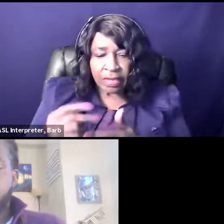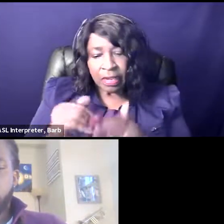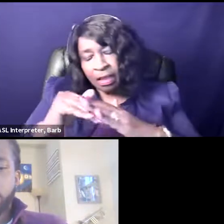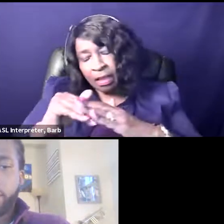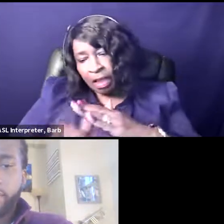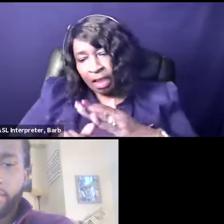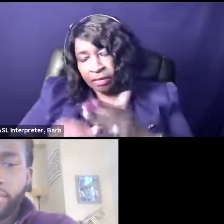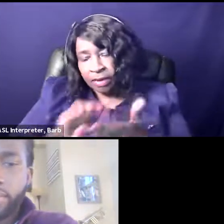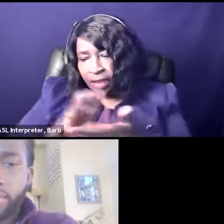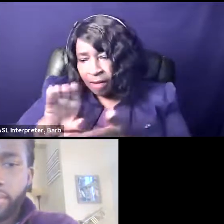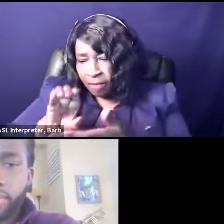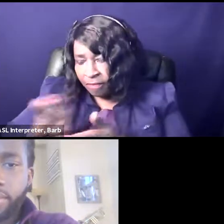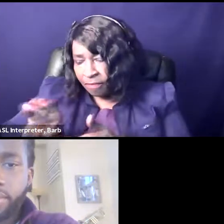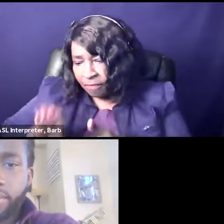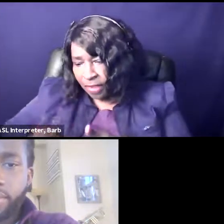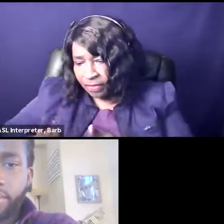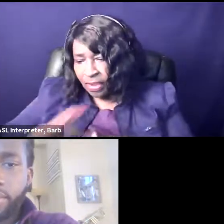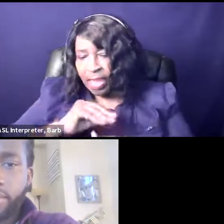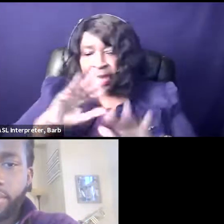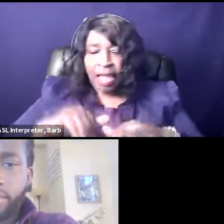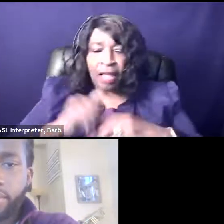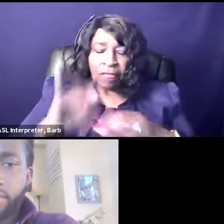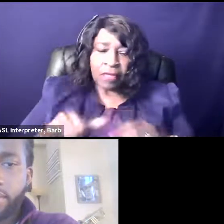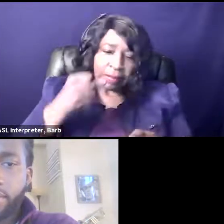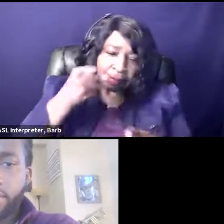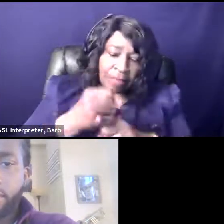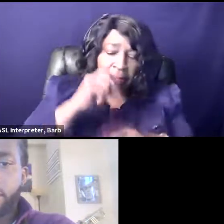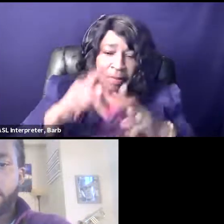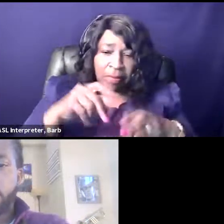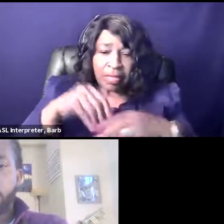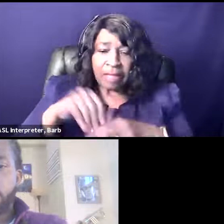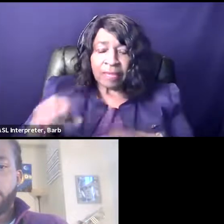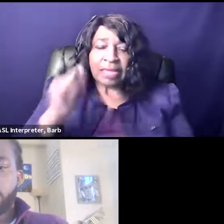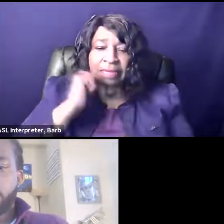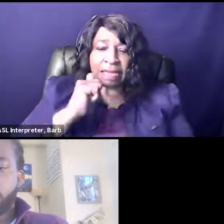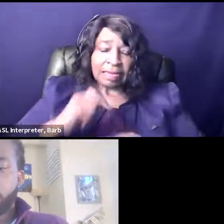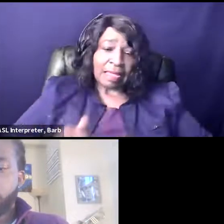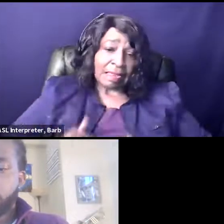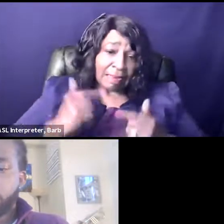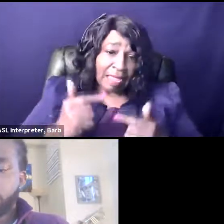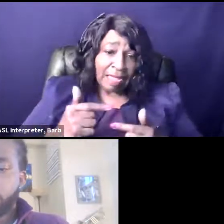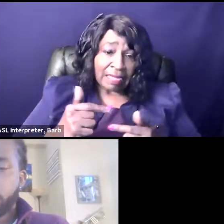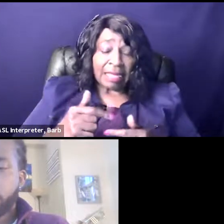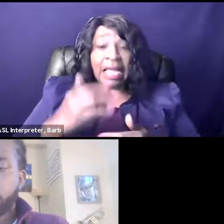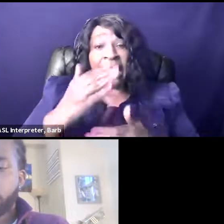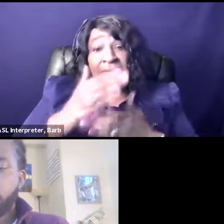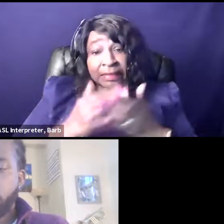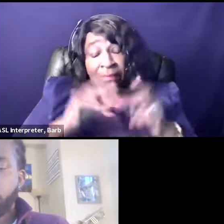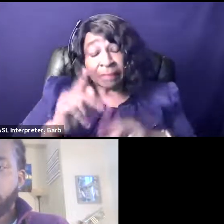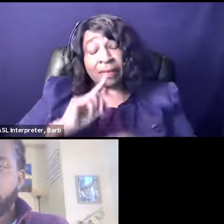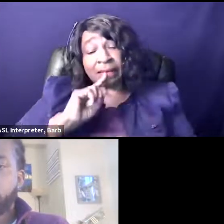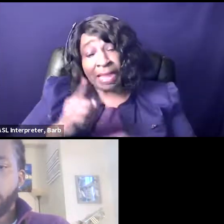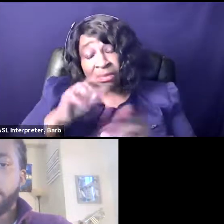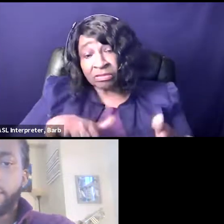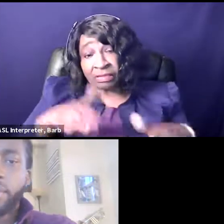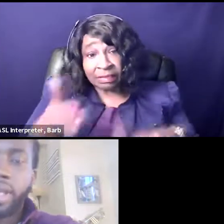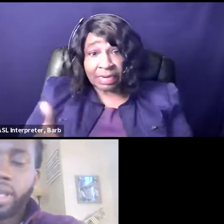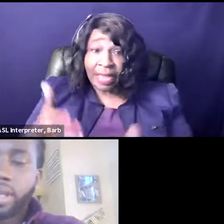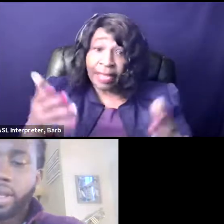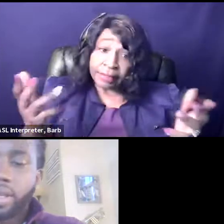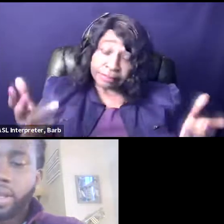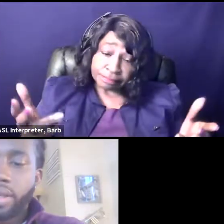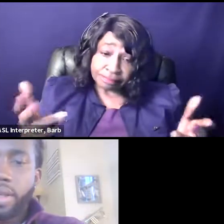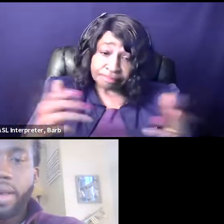energy infrastructure and how that impacted people in their daily lives, with some people actually dying, right?